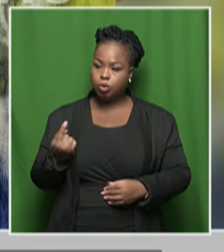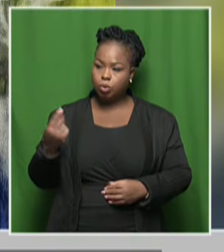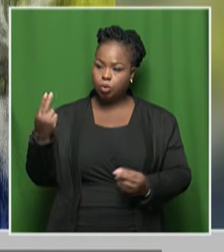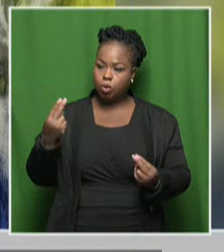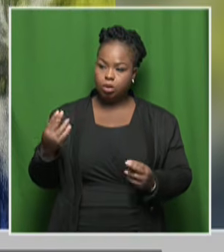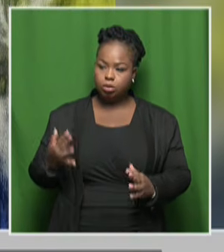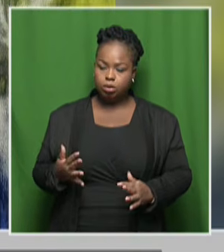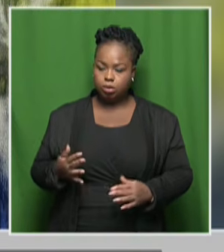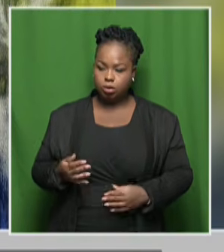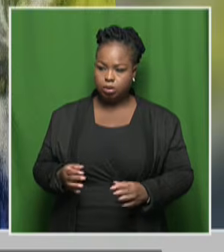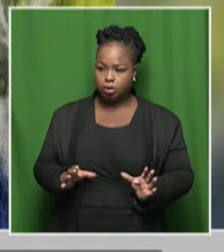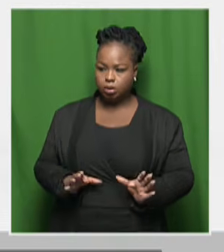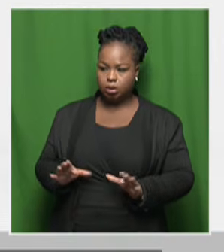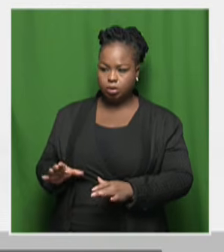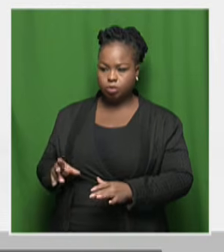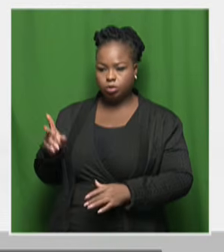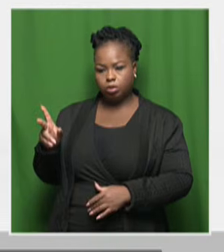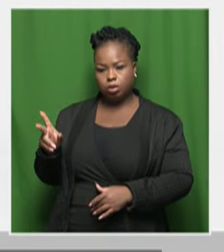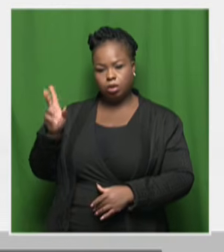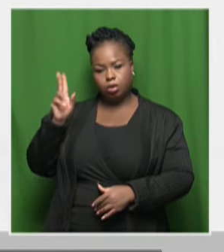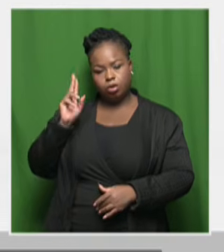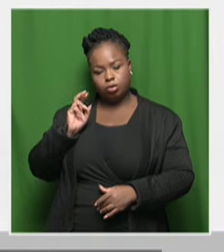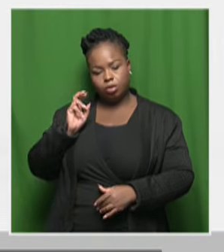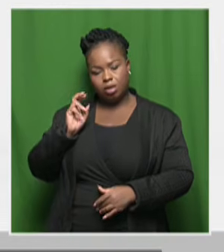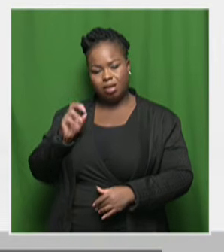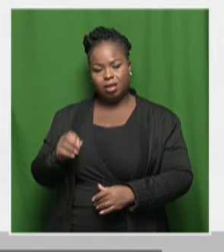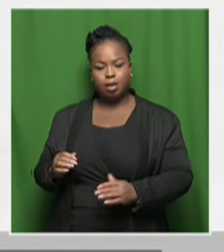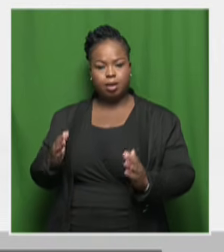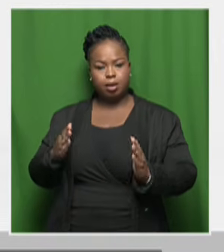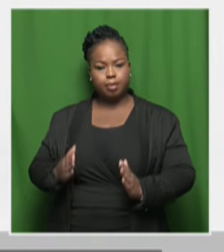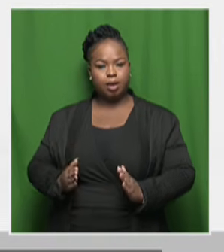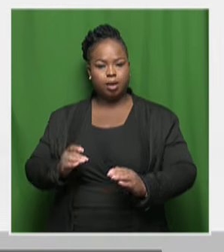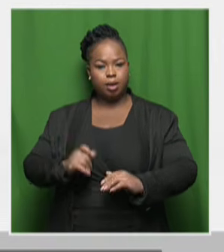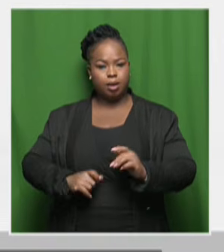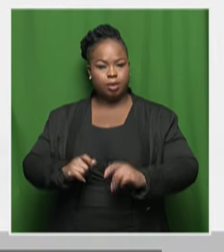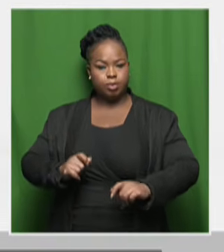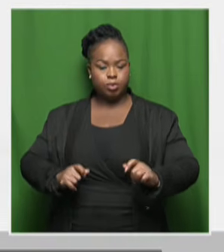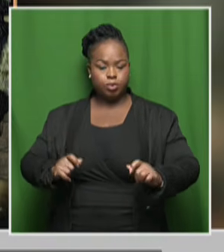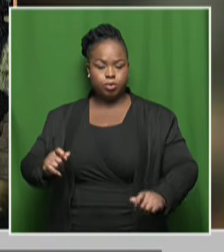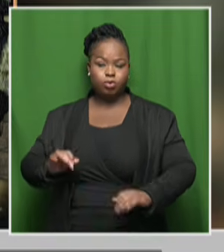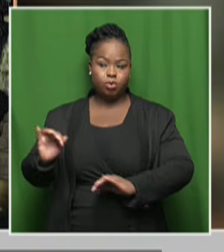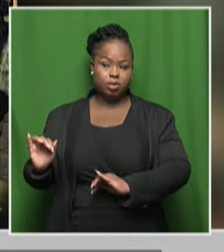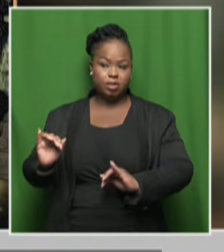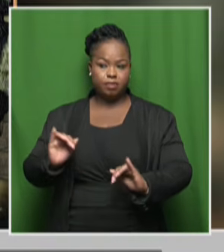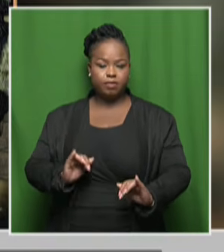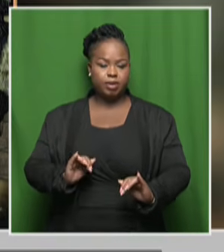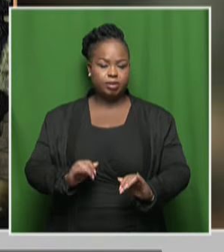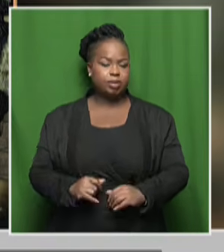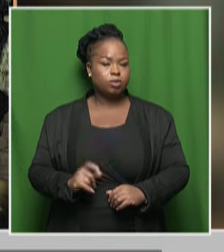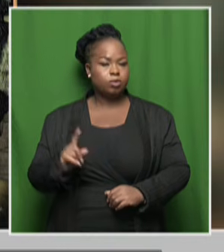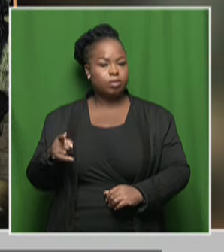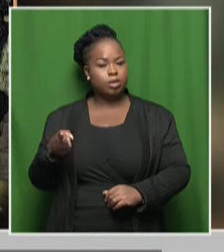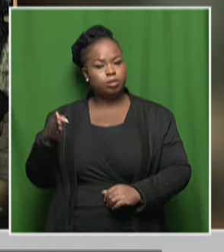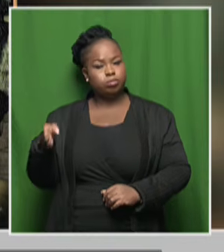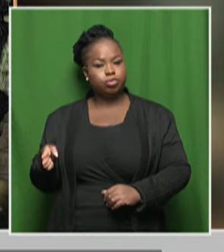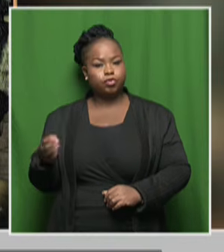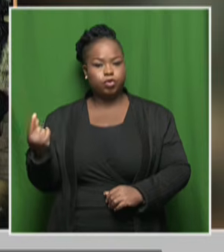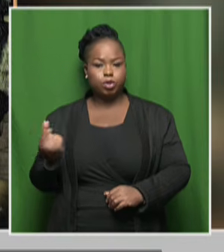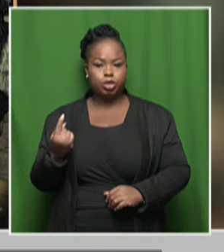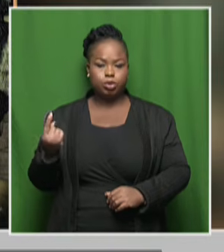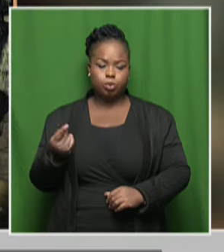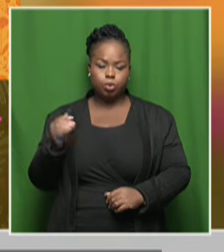going to listen to echoes of humanity. So the artists I've invited to join the Solo section